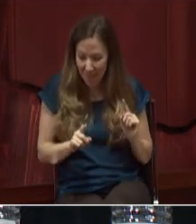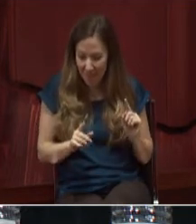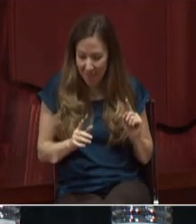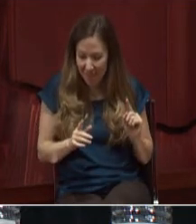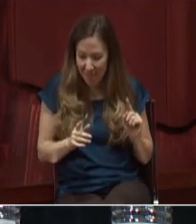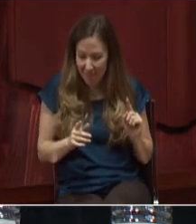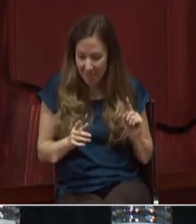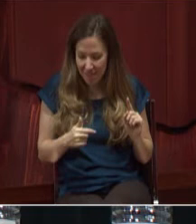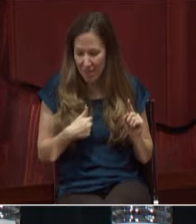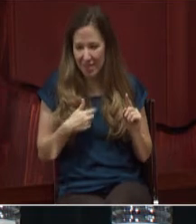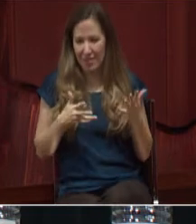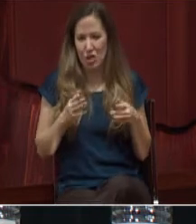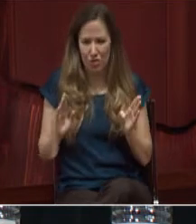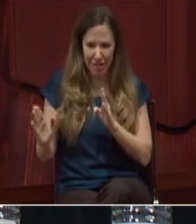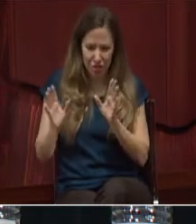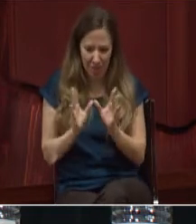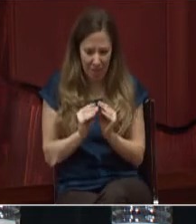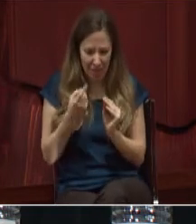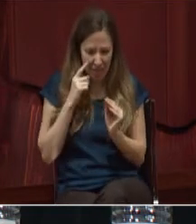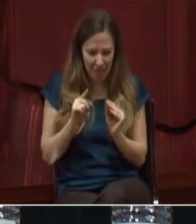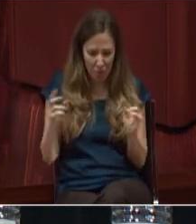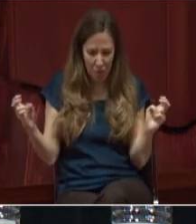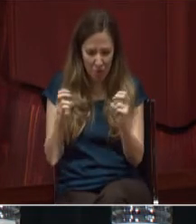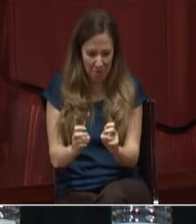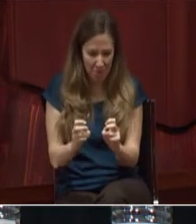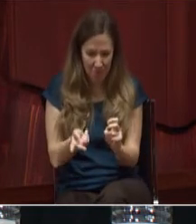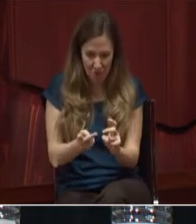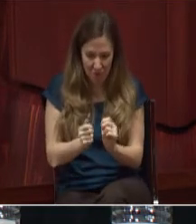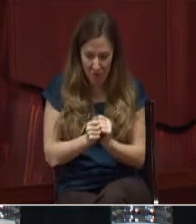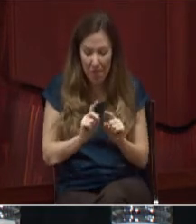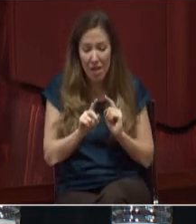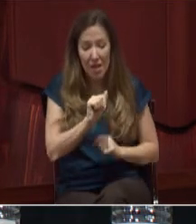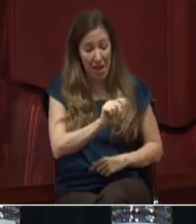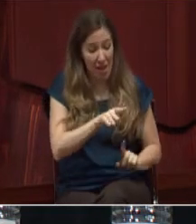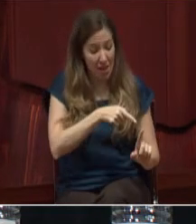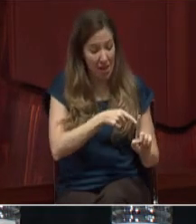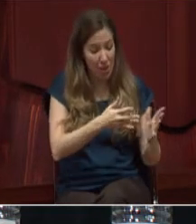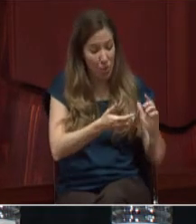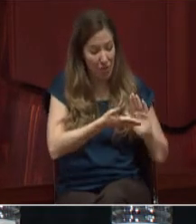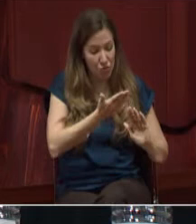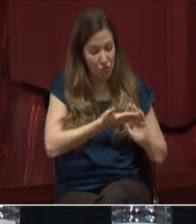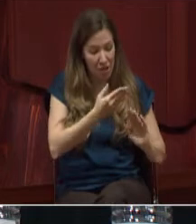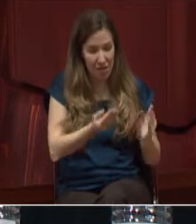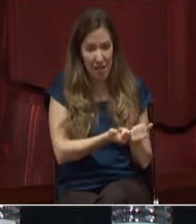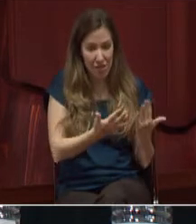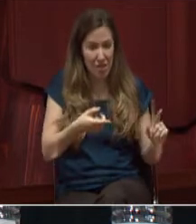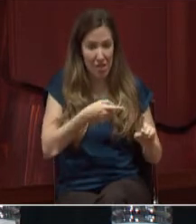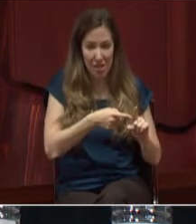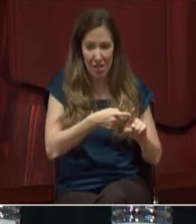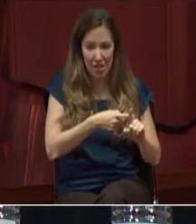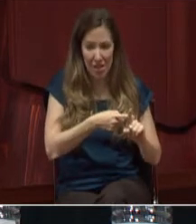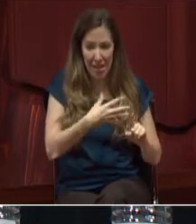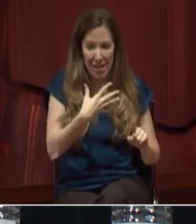interim meetings that I arranged for Haig and Reagan. But Al wanted to run everything outside the